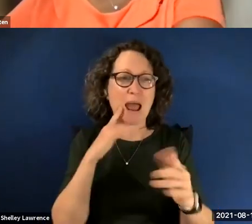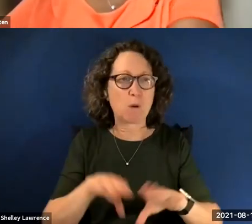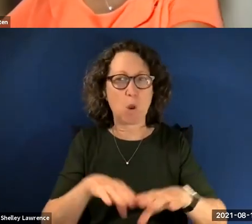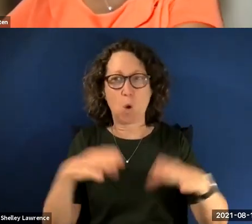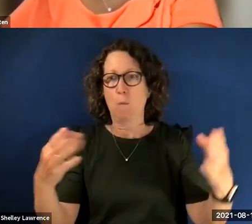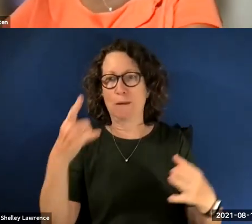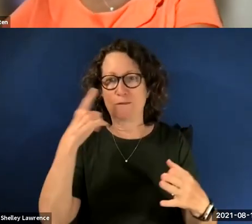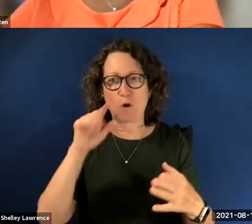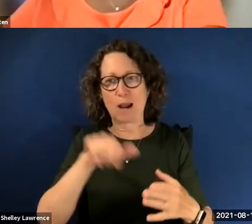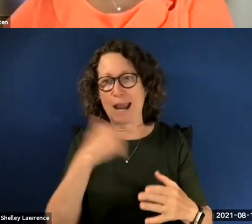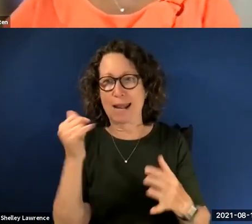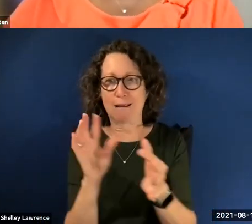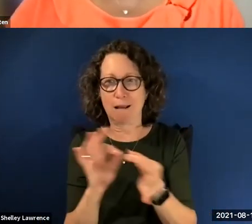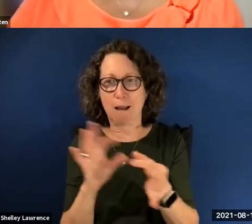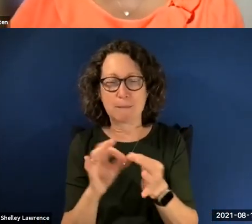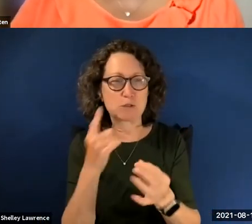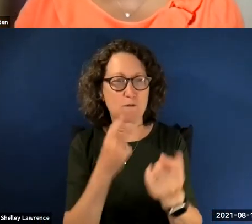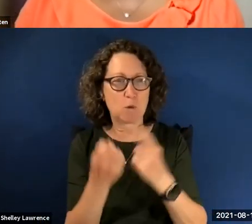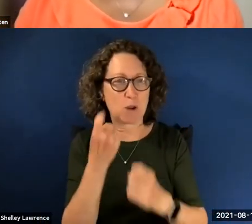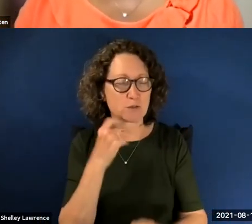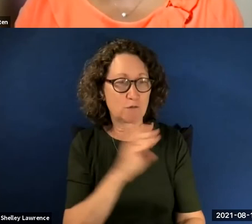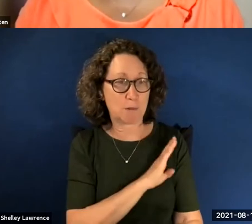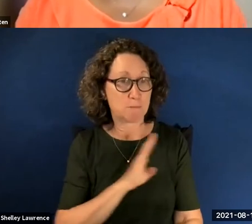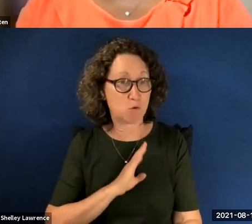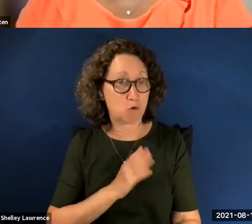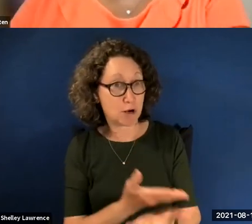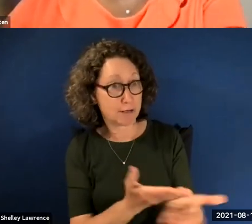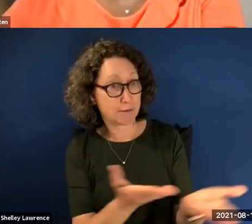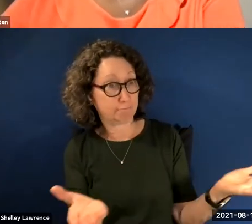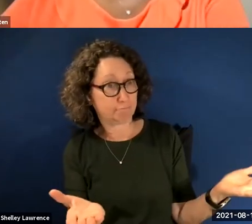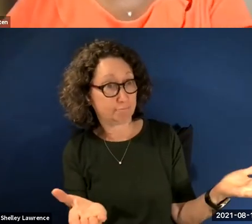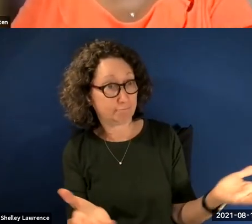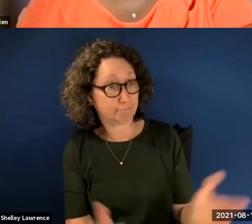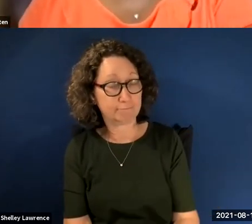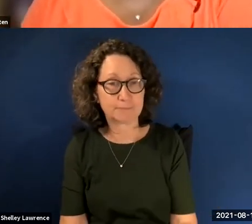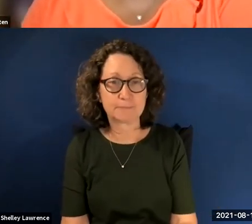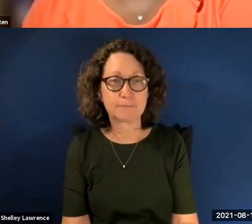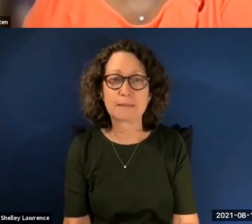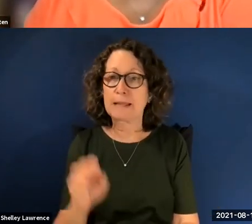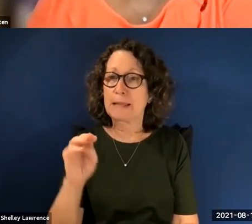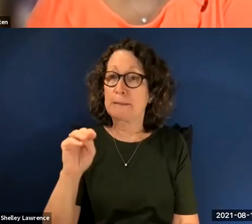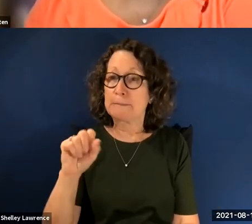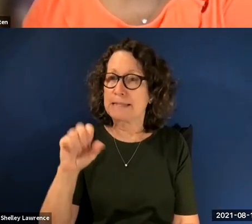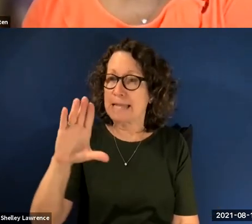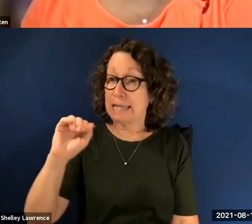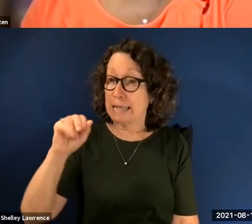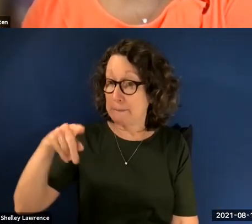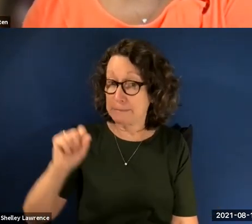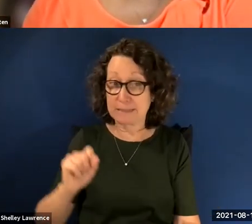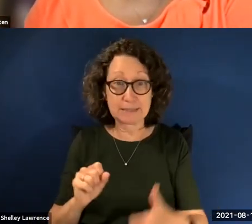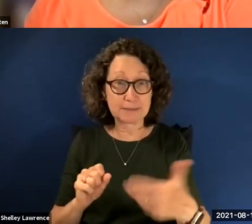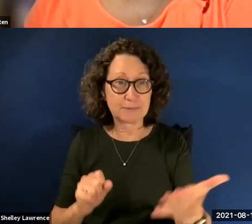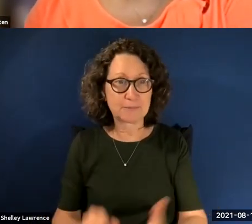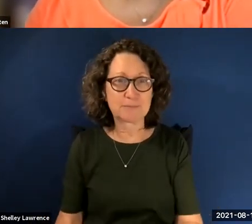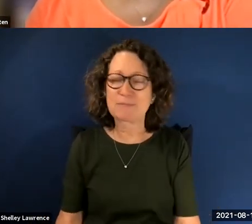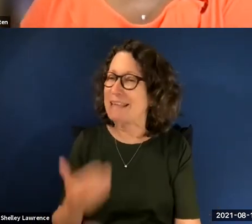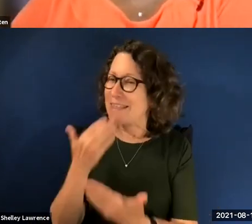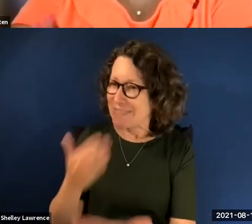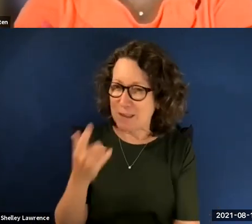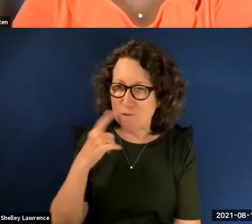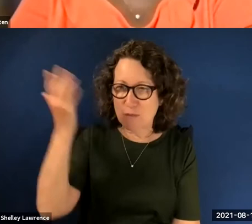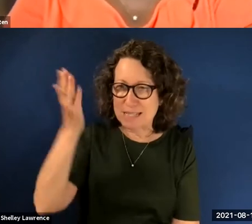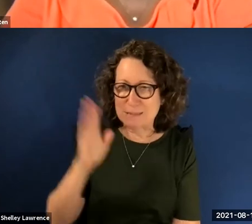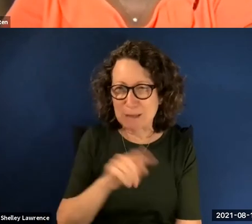up for any comments or questions from board members. Ms. Capps, please. Yeah, thank you to the